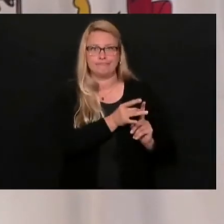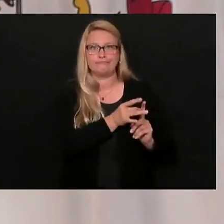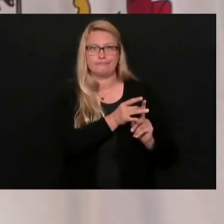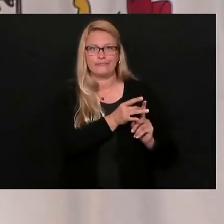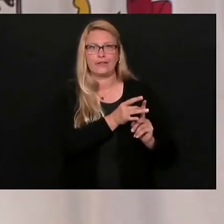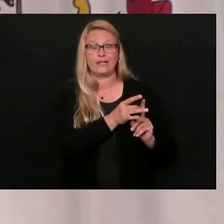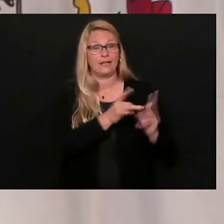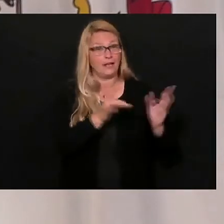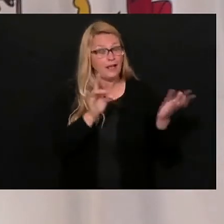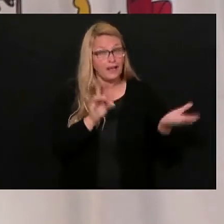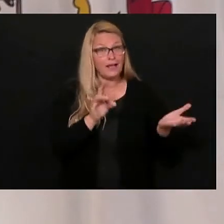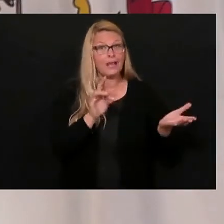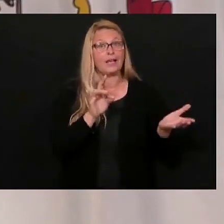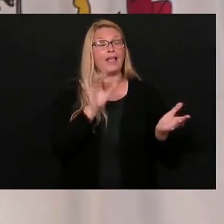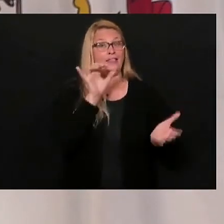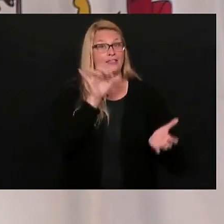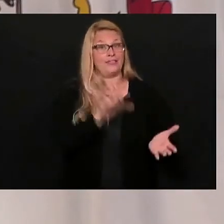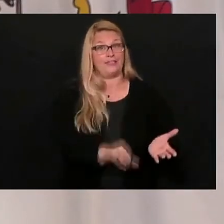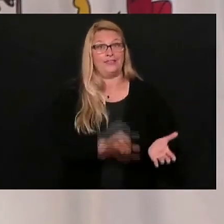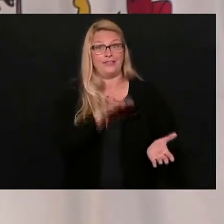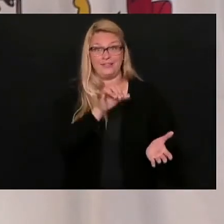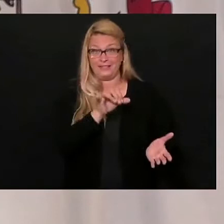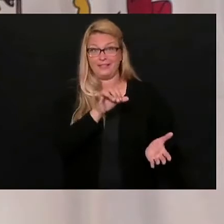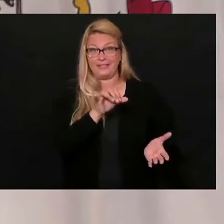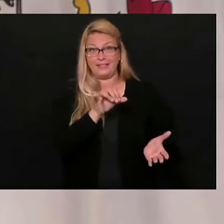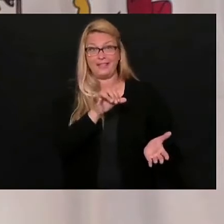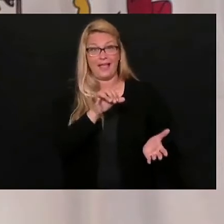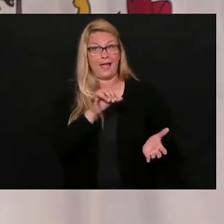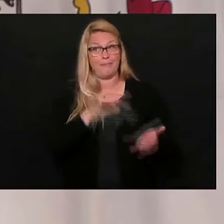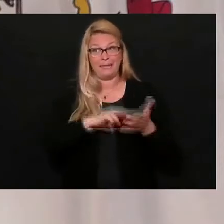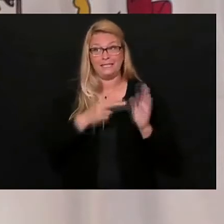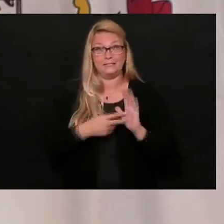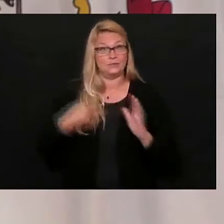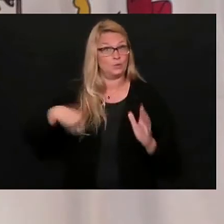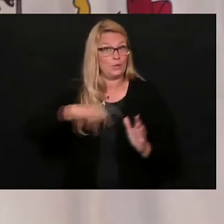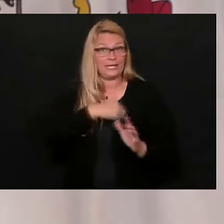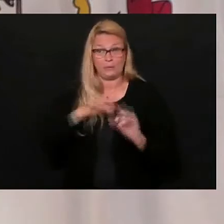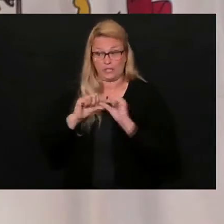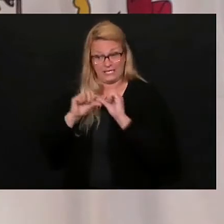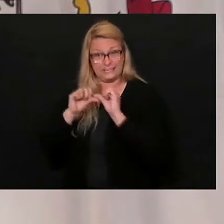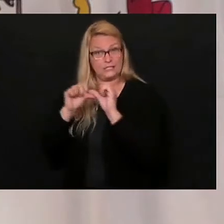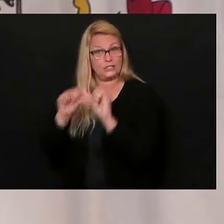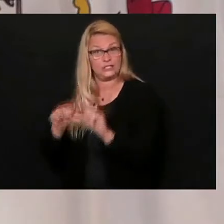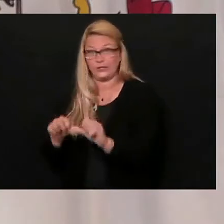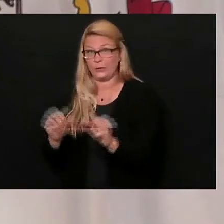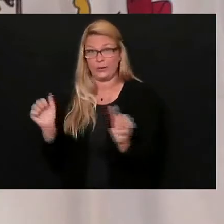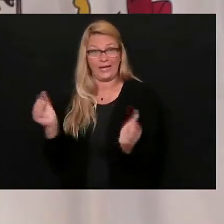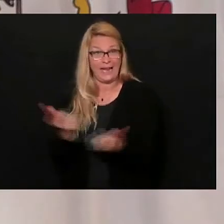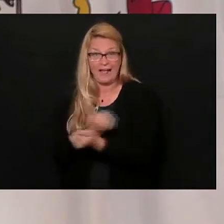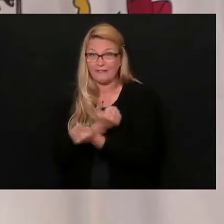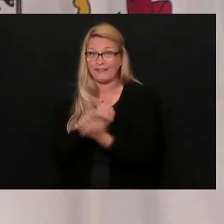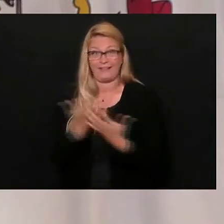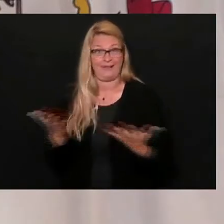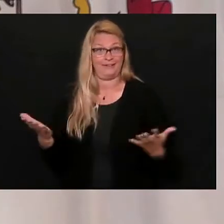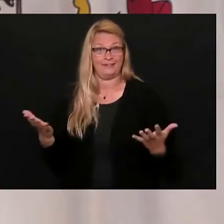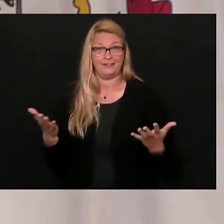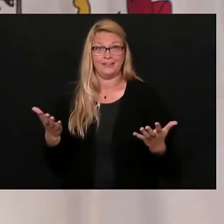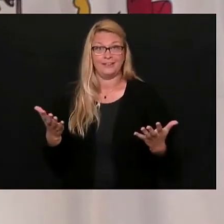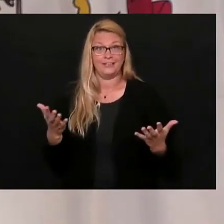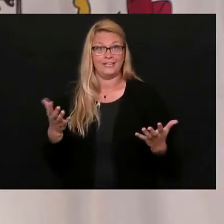so with all of that, we're continuing in every way to look at each